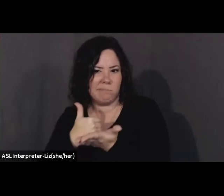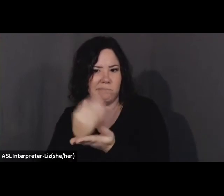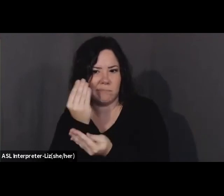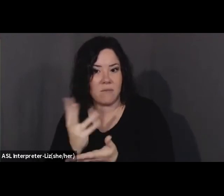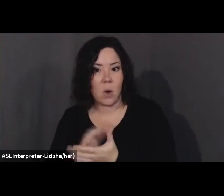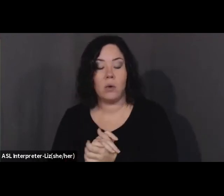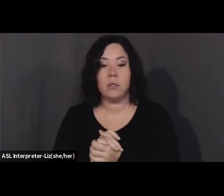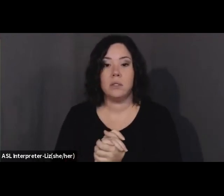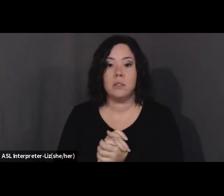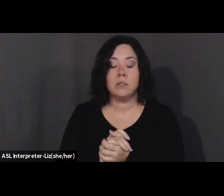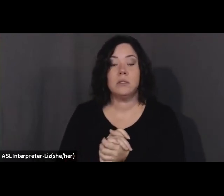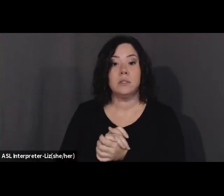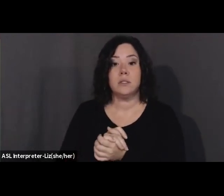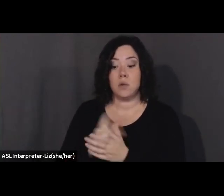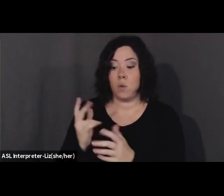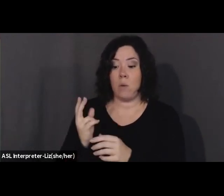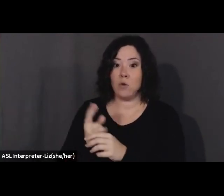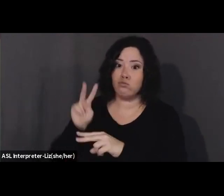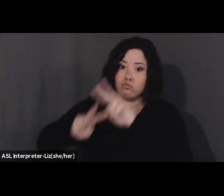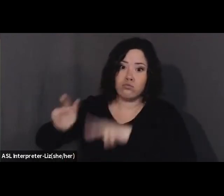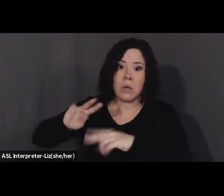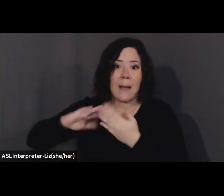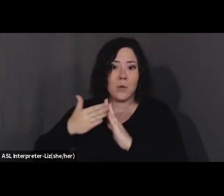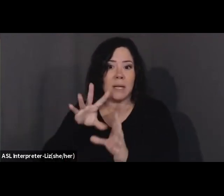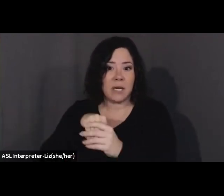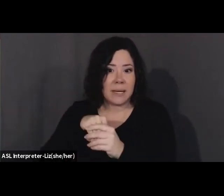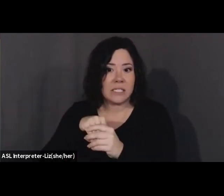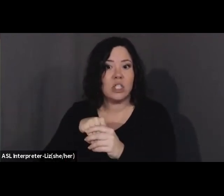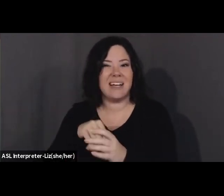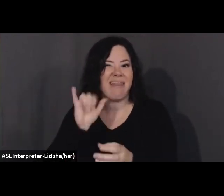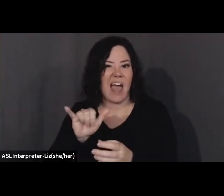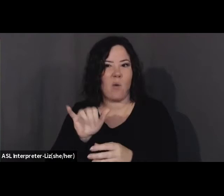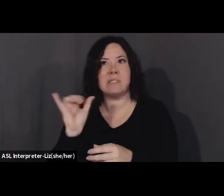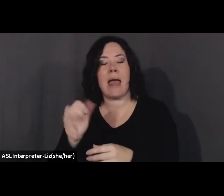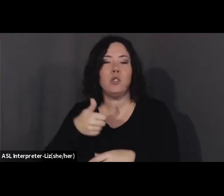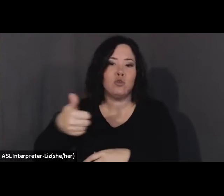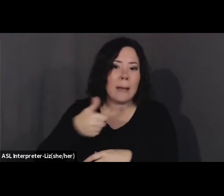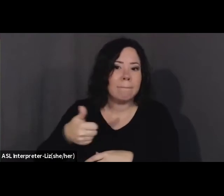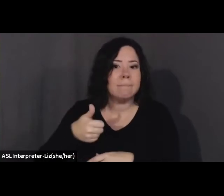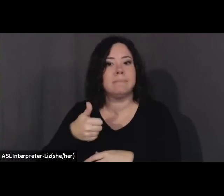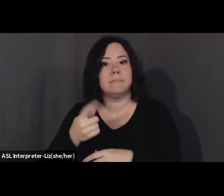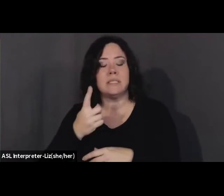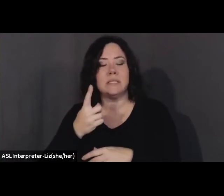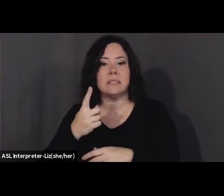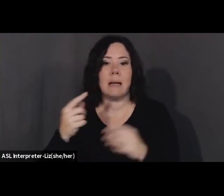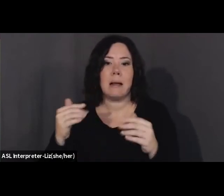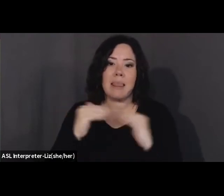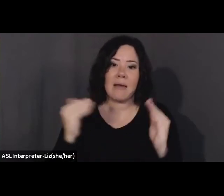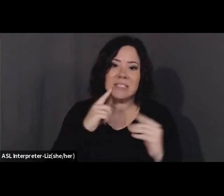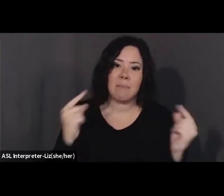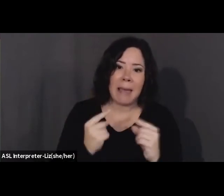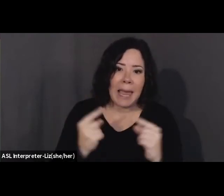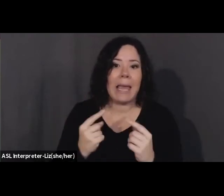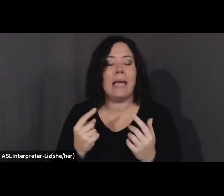On community participation, which we defined as trips and activities in the community, levels of pain and exertion, as well as